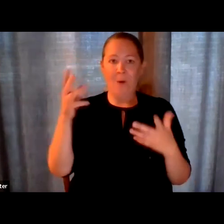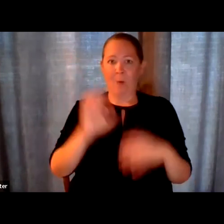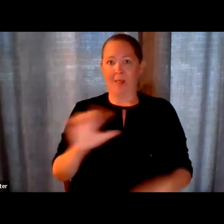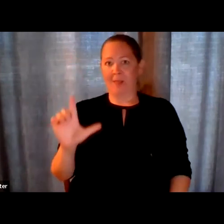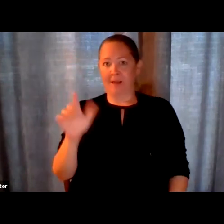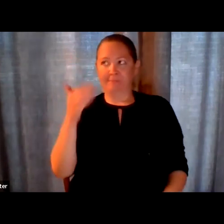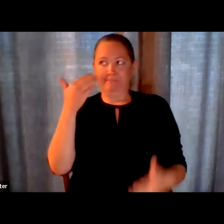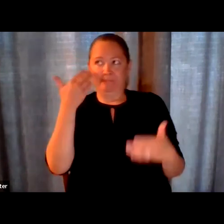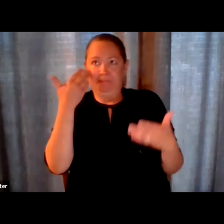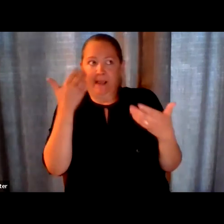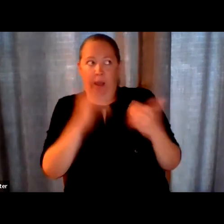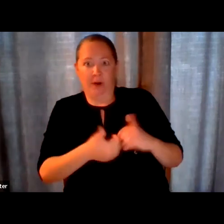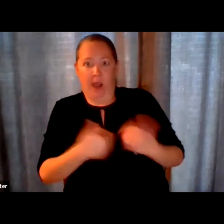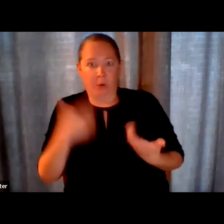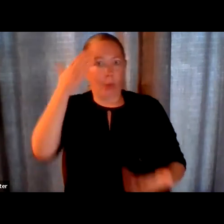that.